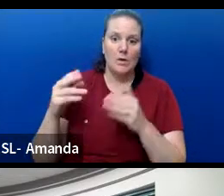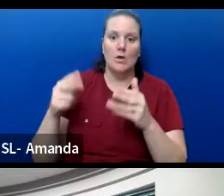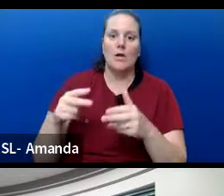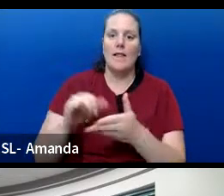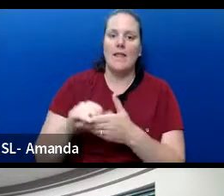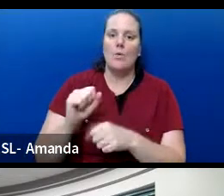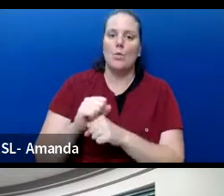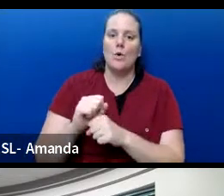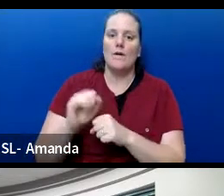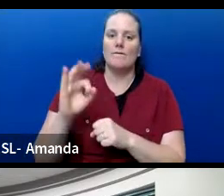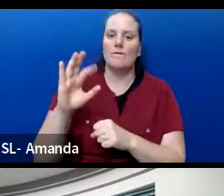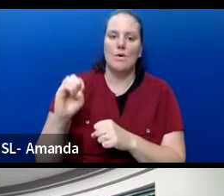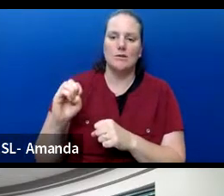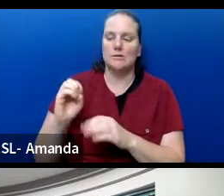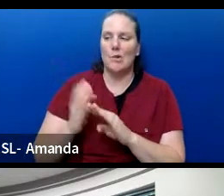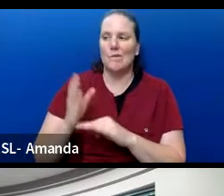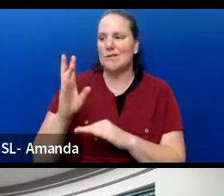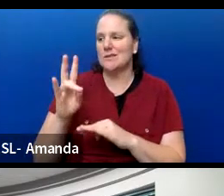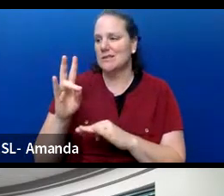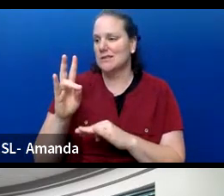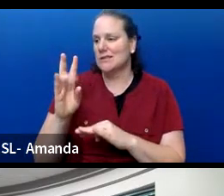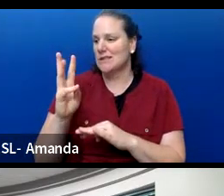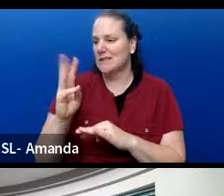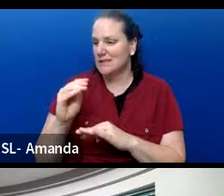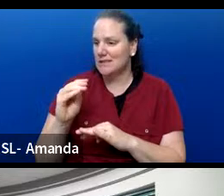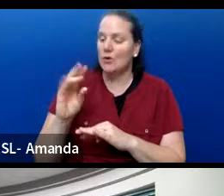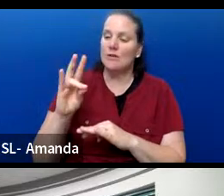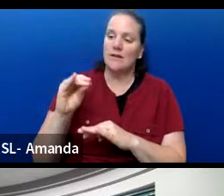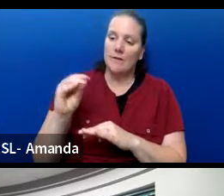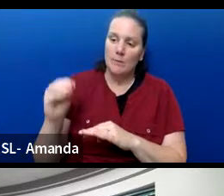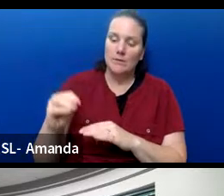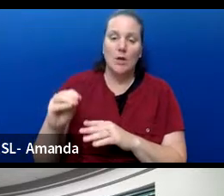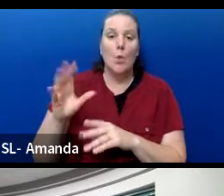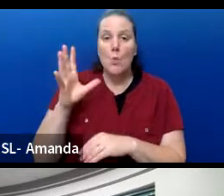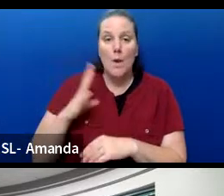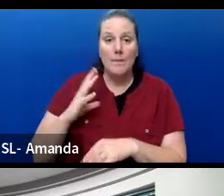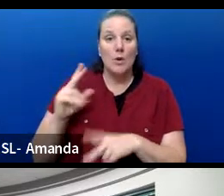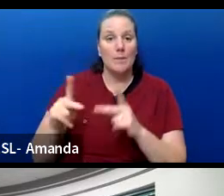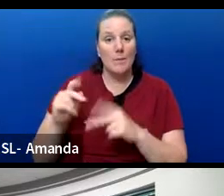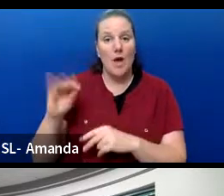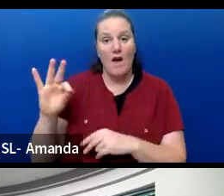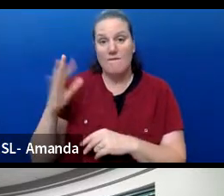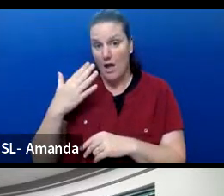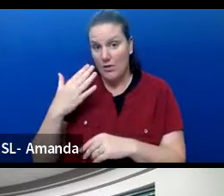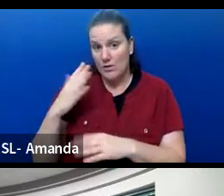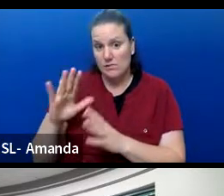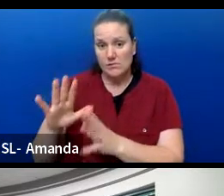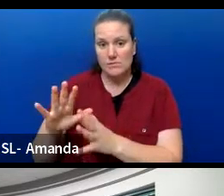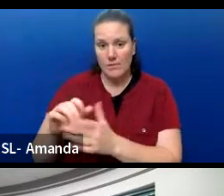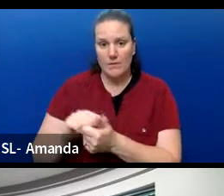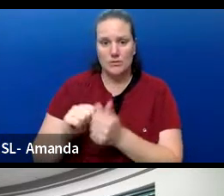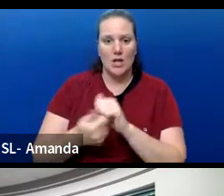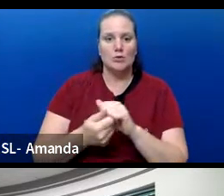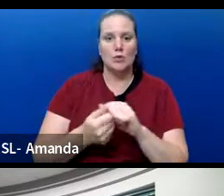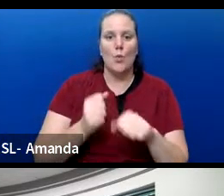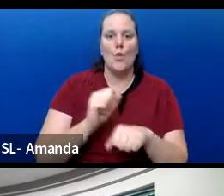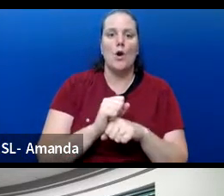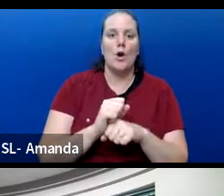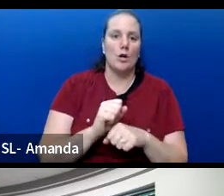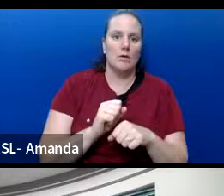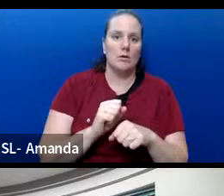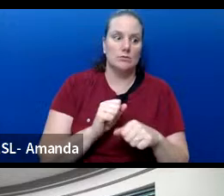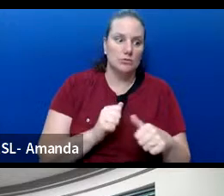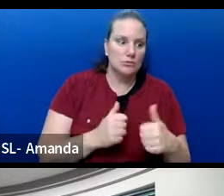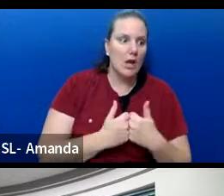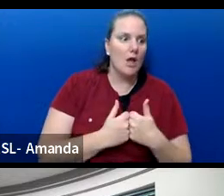probably over 60-70% women, people of color. So part of how we change the workforce challenges, we